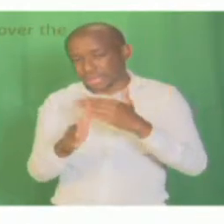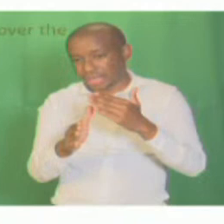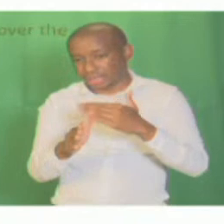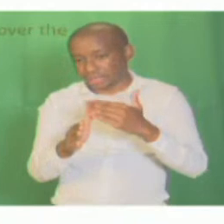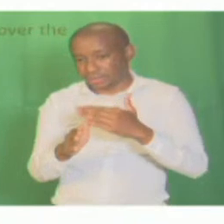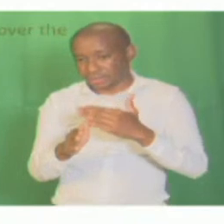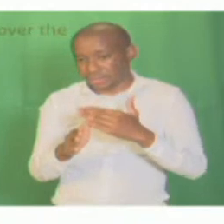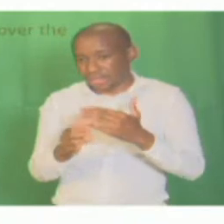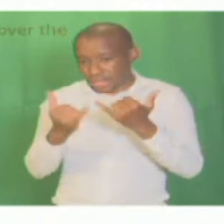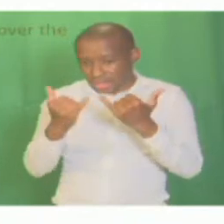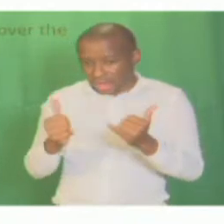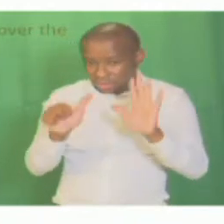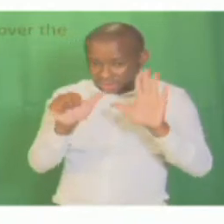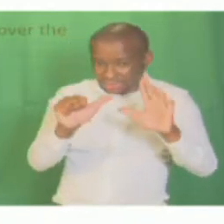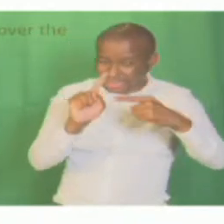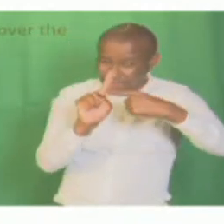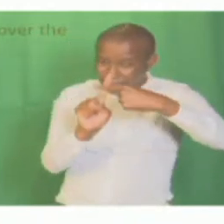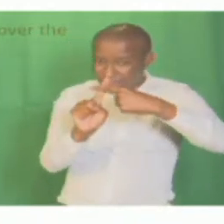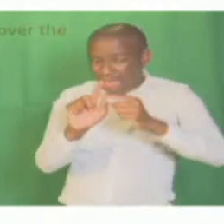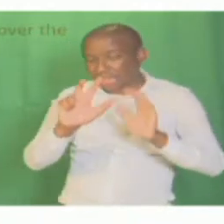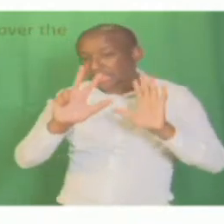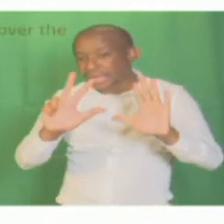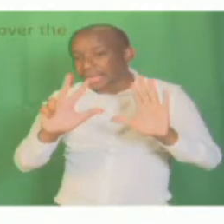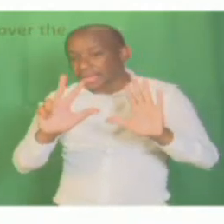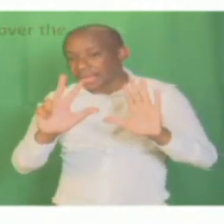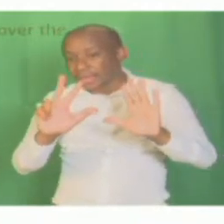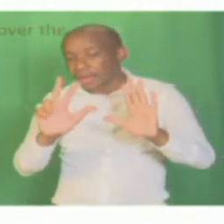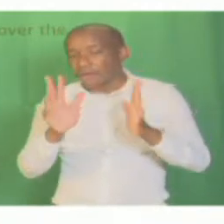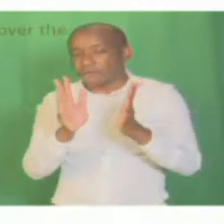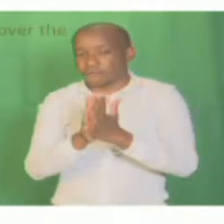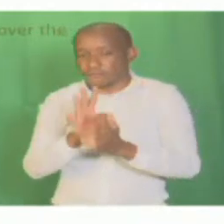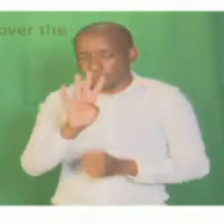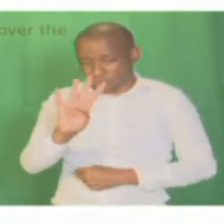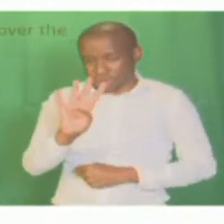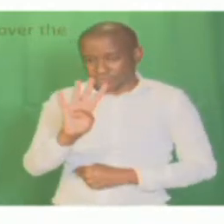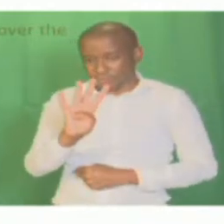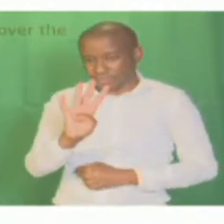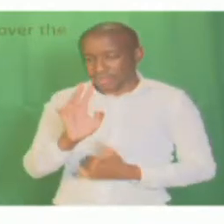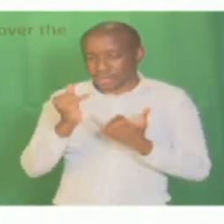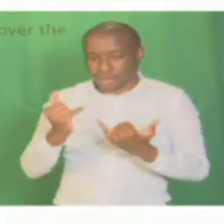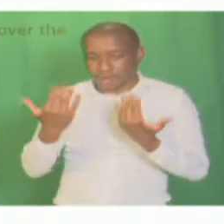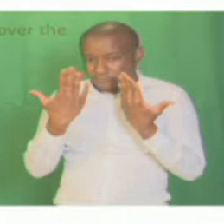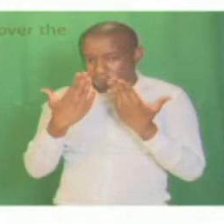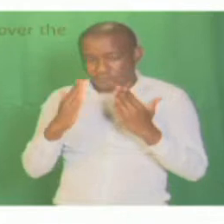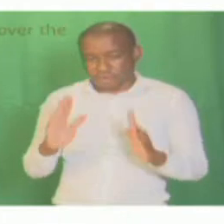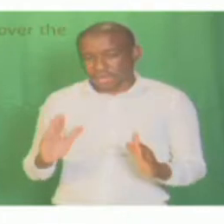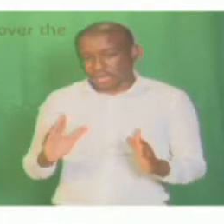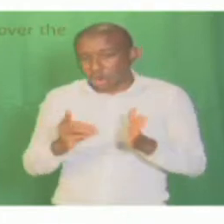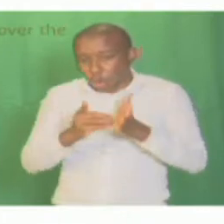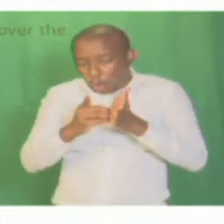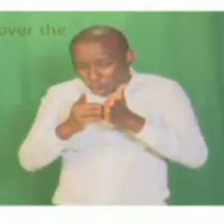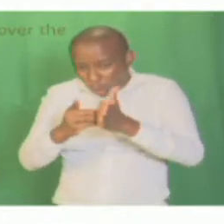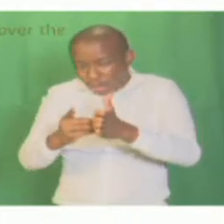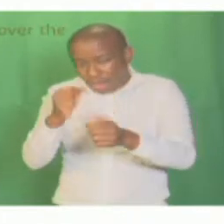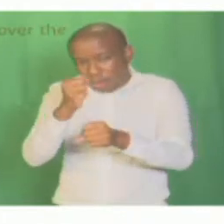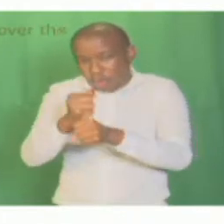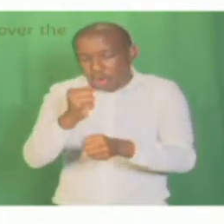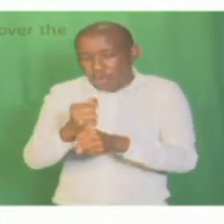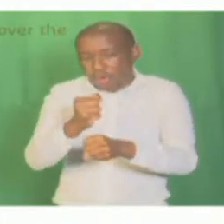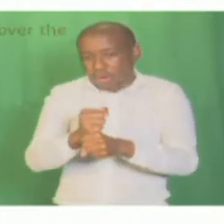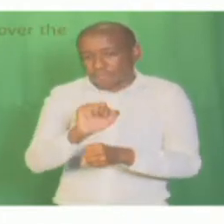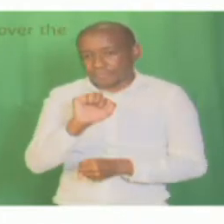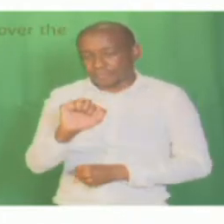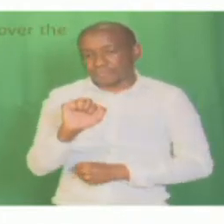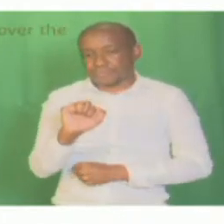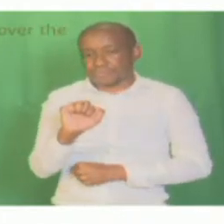Then 6 plus 8 is 14. There we are. We are done with our order of operations. We